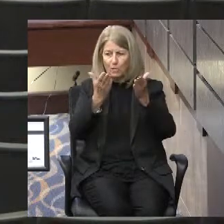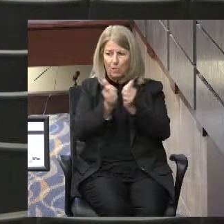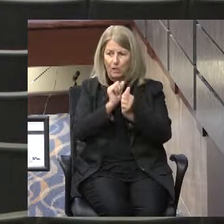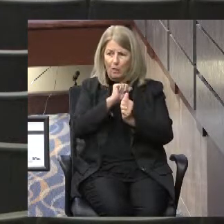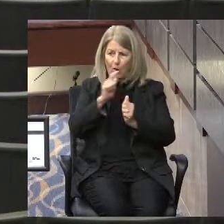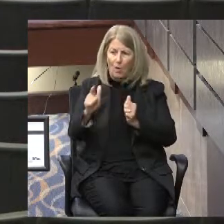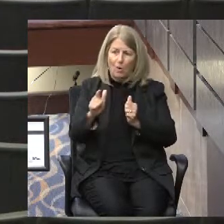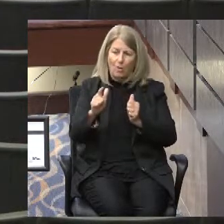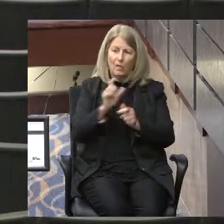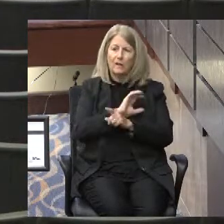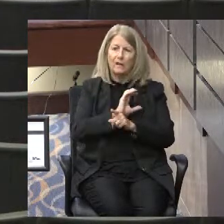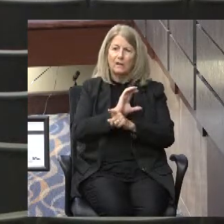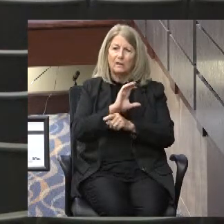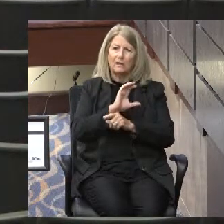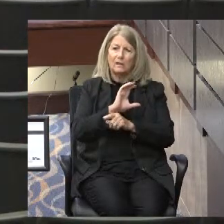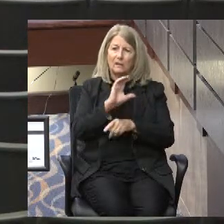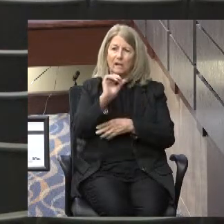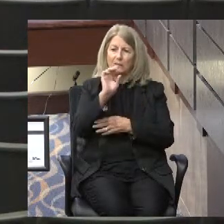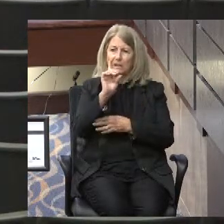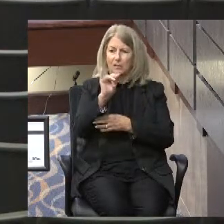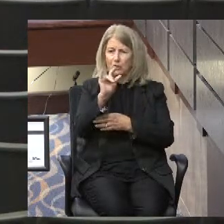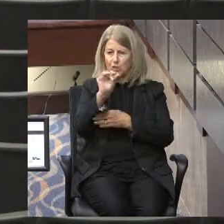conditions.